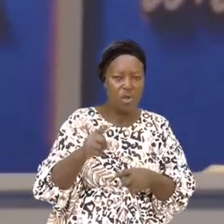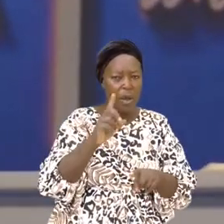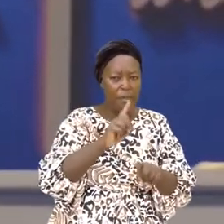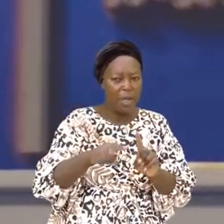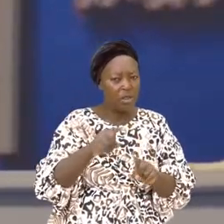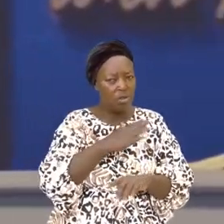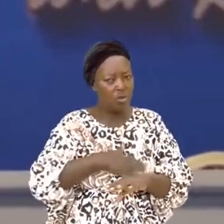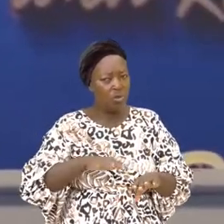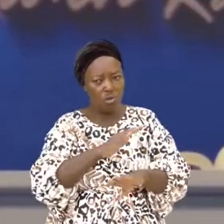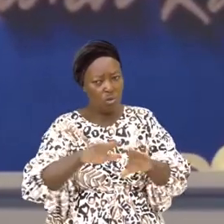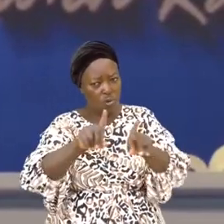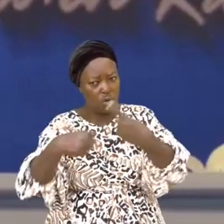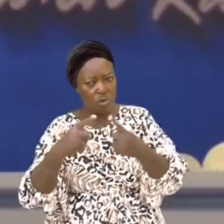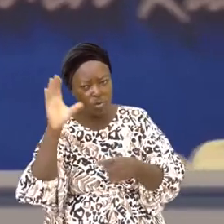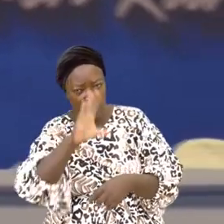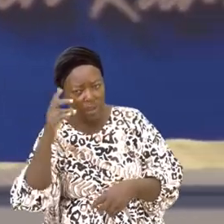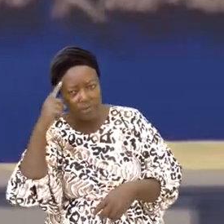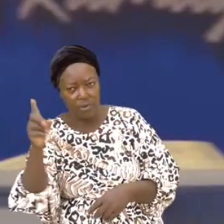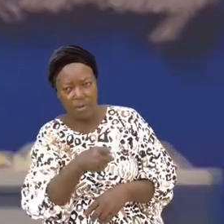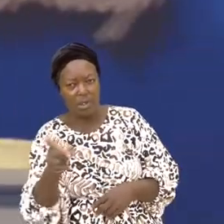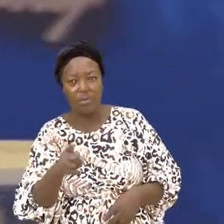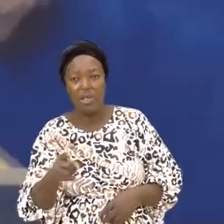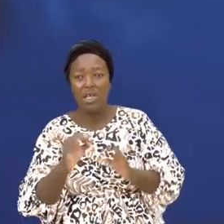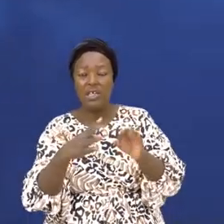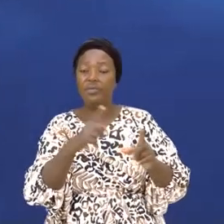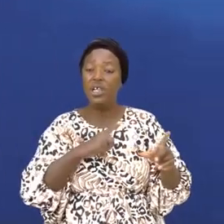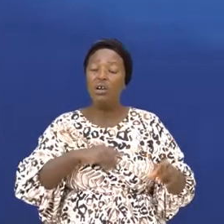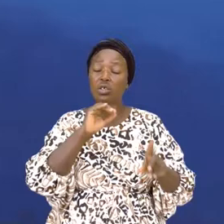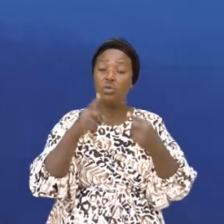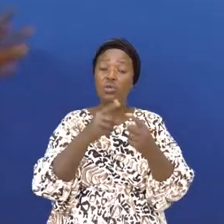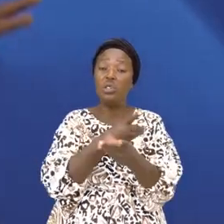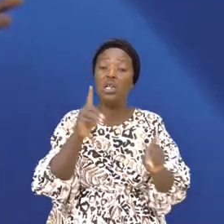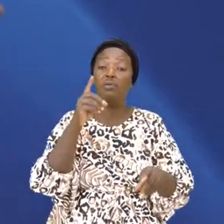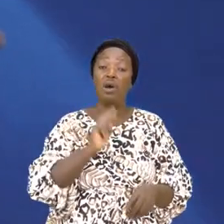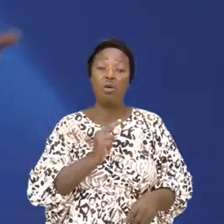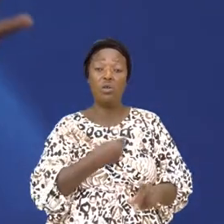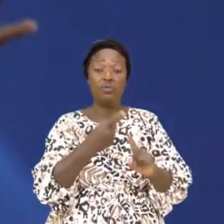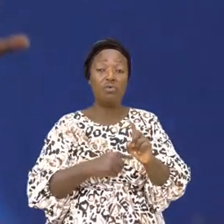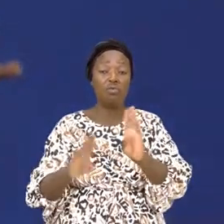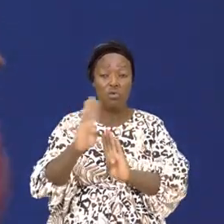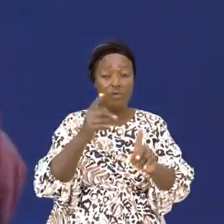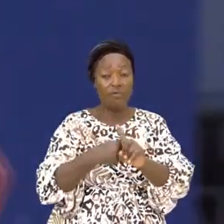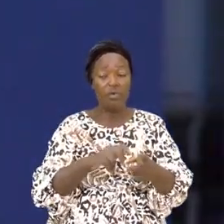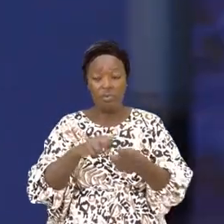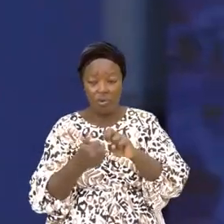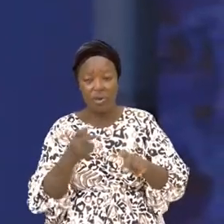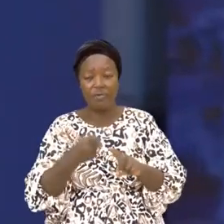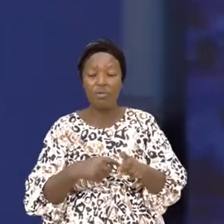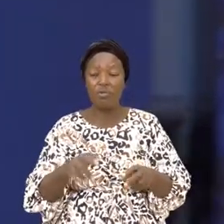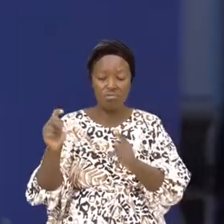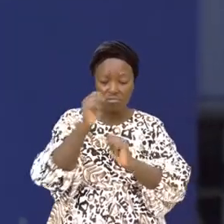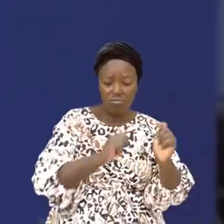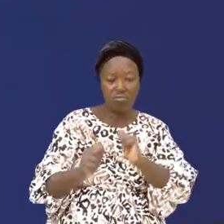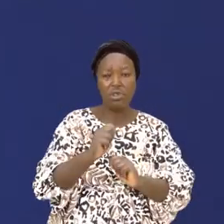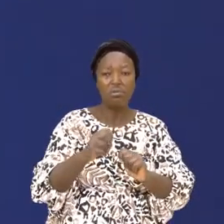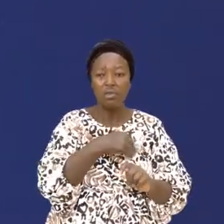go out searching for them. If the Lord is going to deliver us from trouble, from trial, from tribulation,